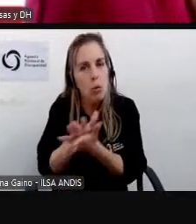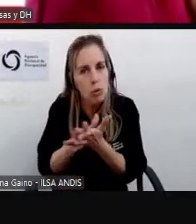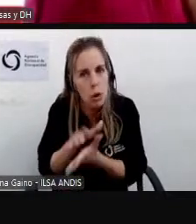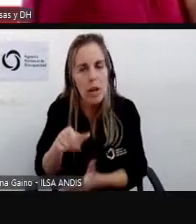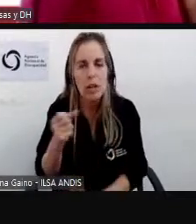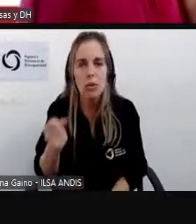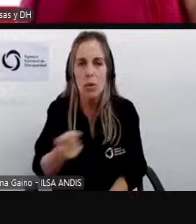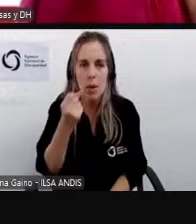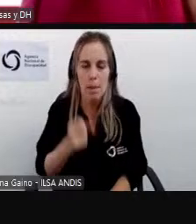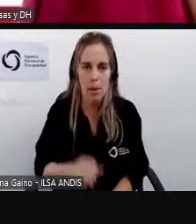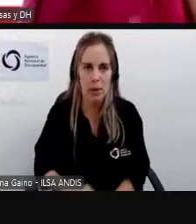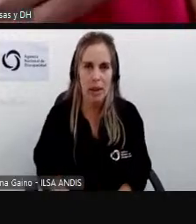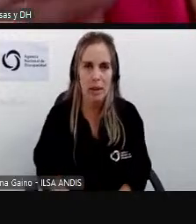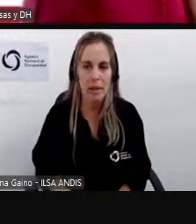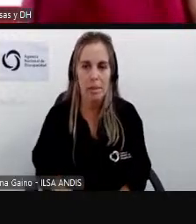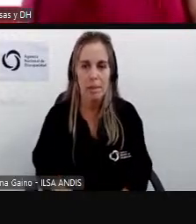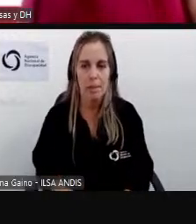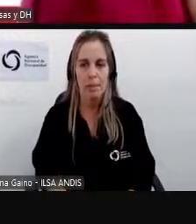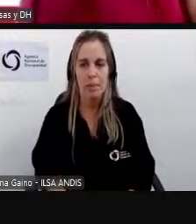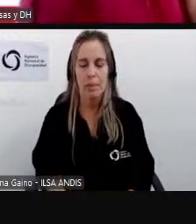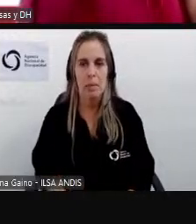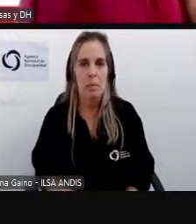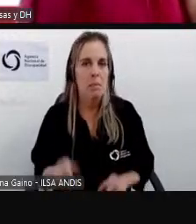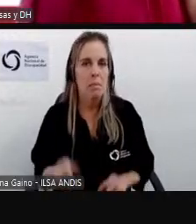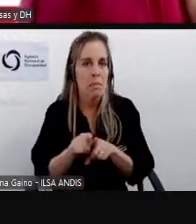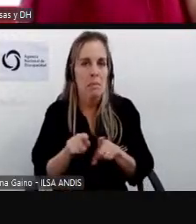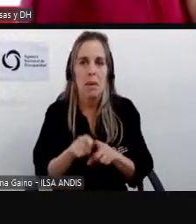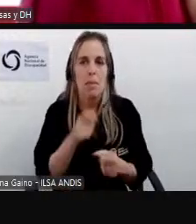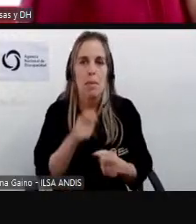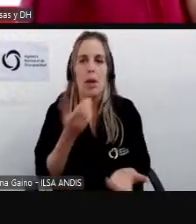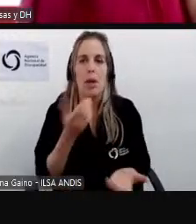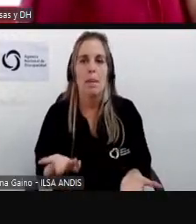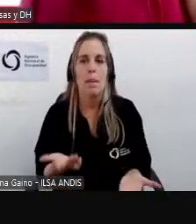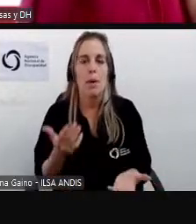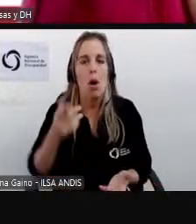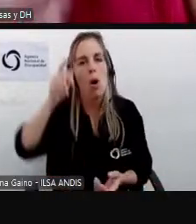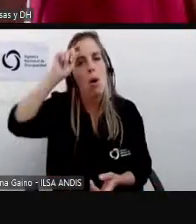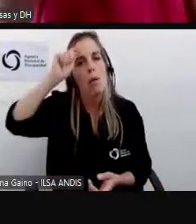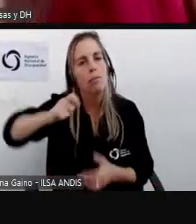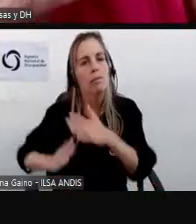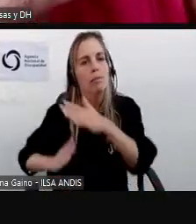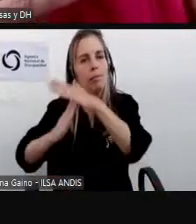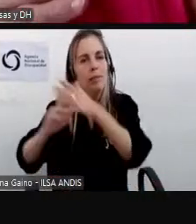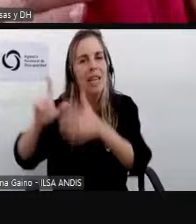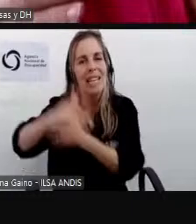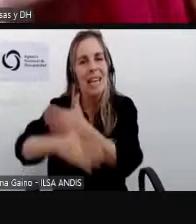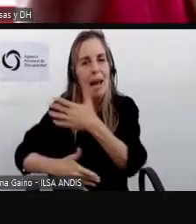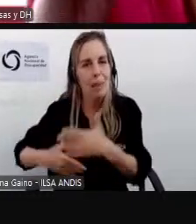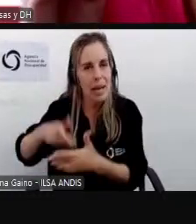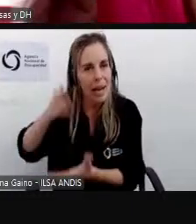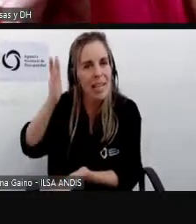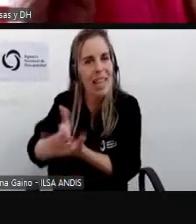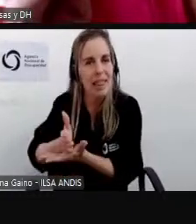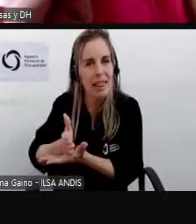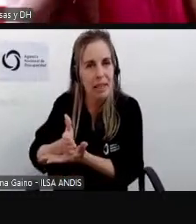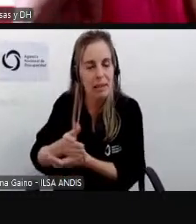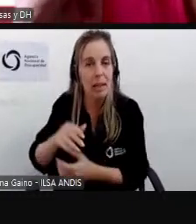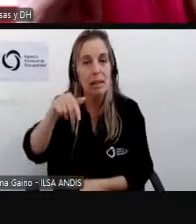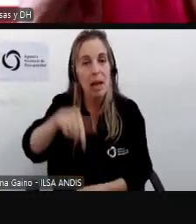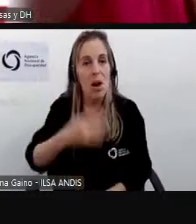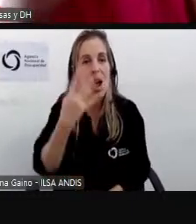the decision making process as to the reparation is key. Same thing happens with the decisions made by